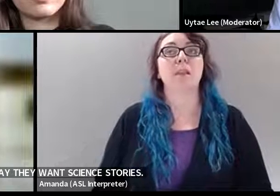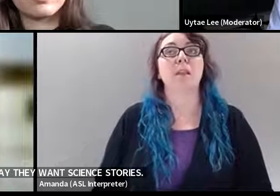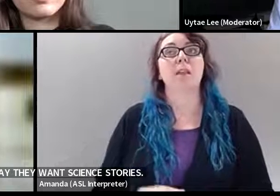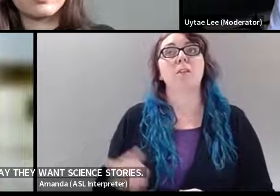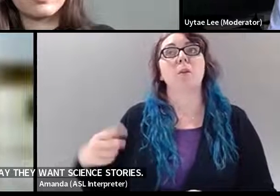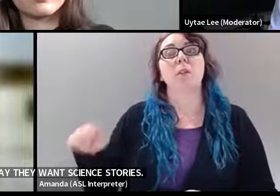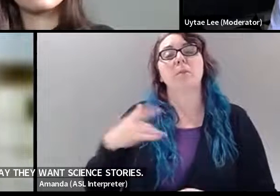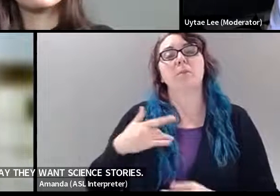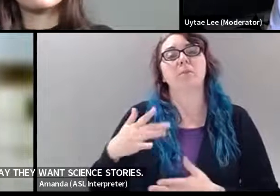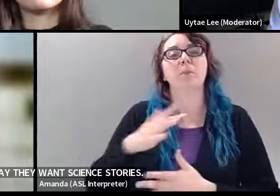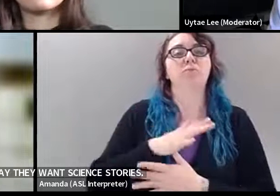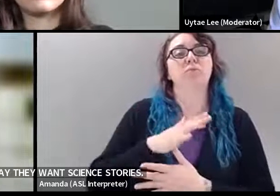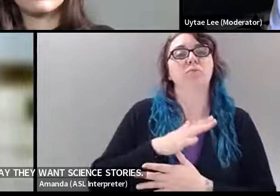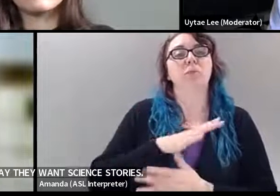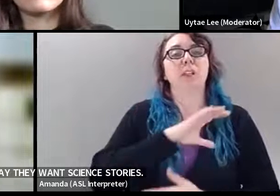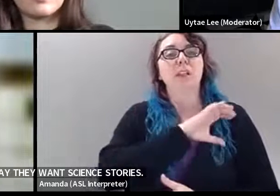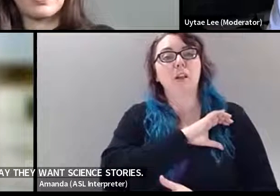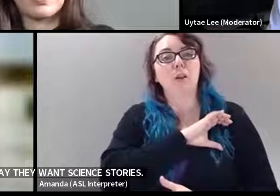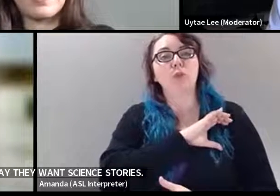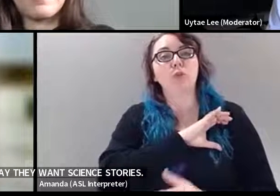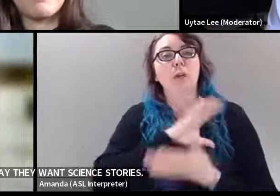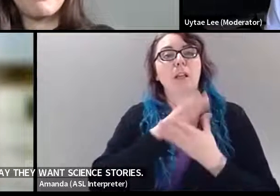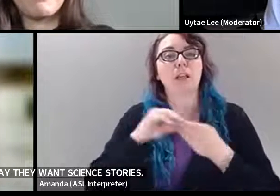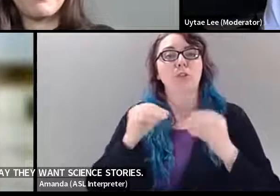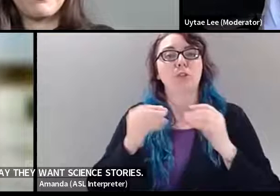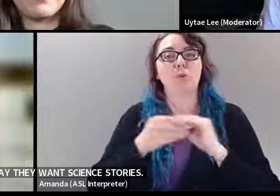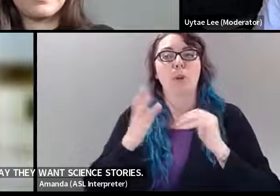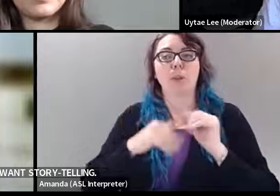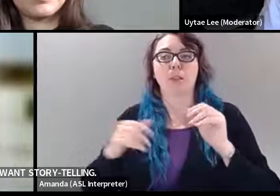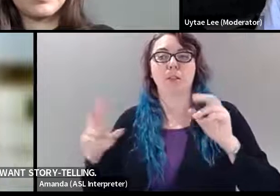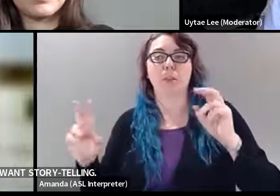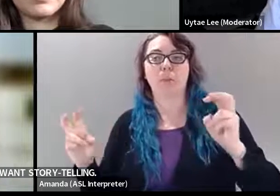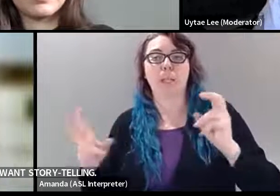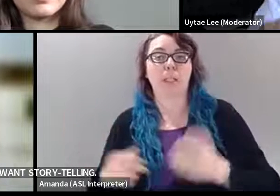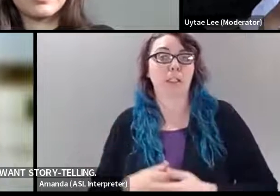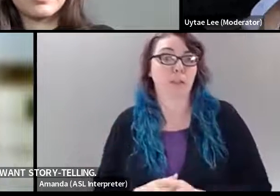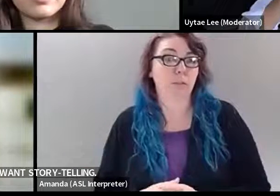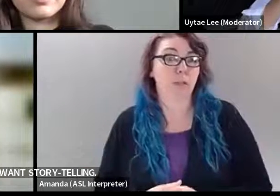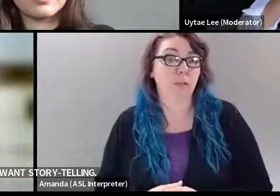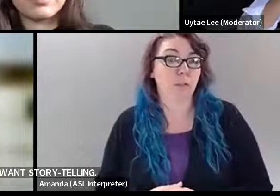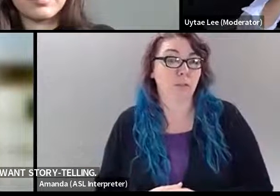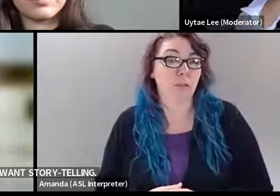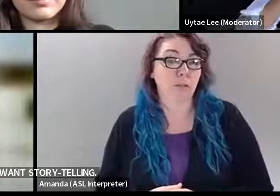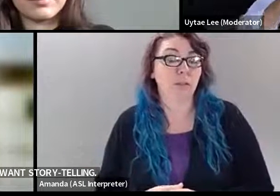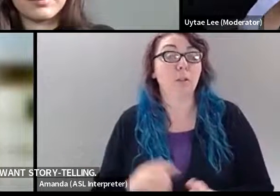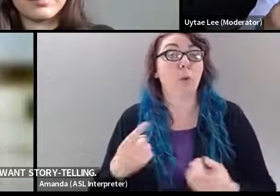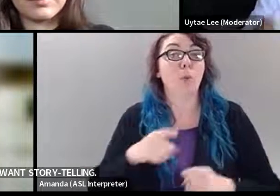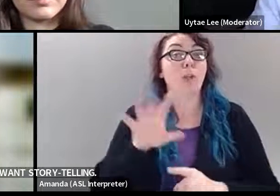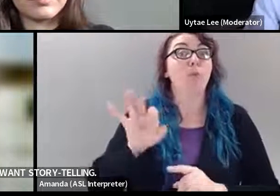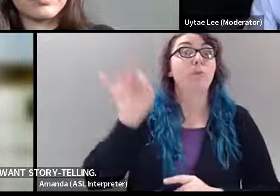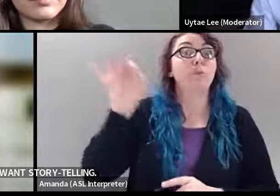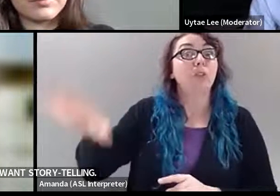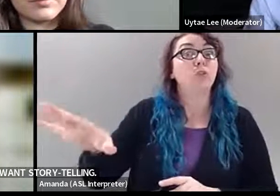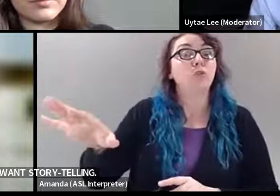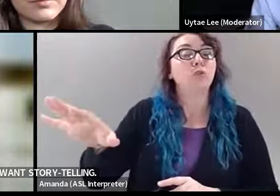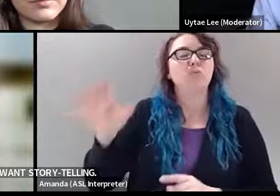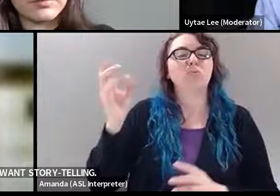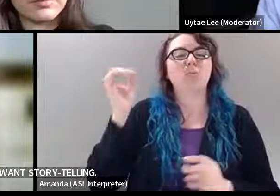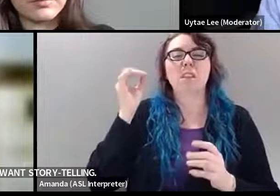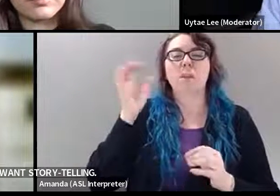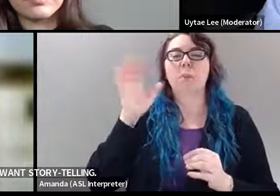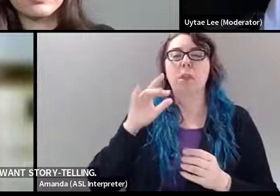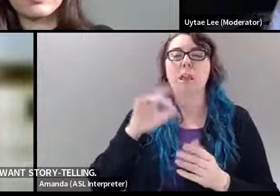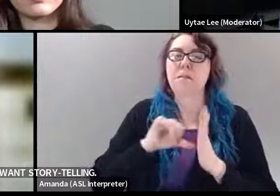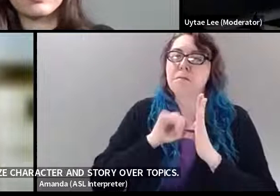character and story over topics. So when you're pitching to anyone on our documentary team, that's something to keep in mind. What is the story? Who